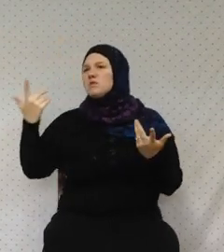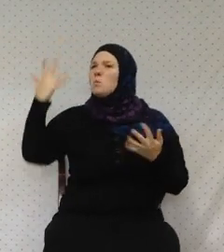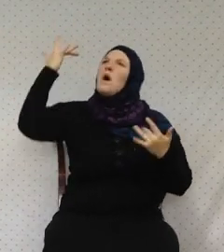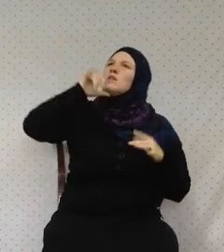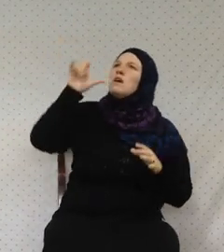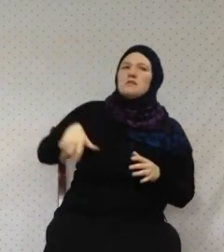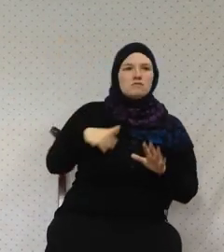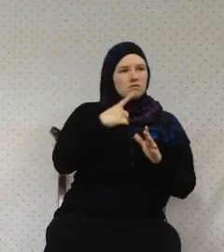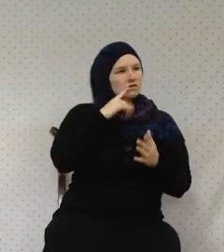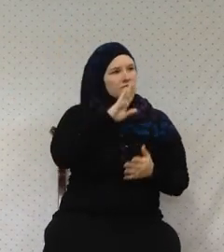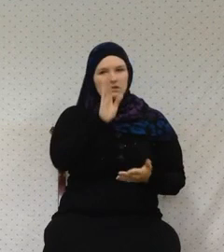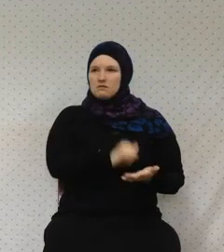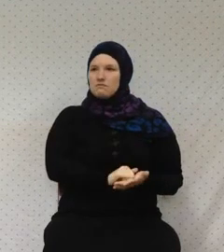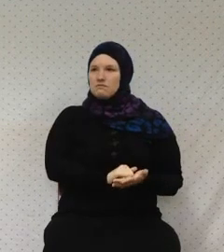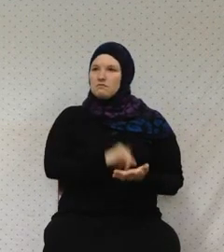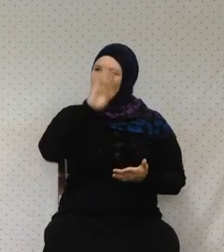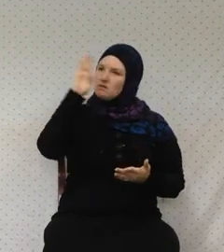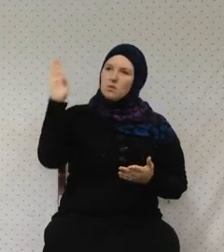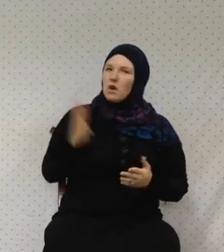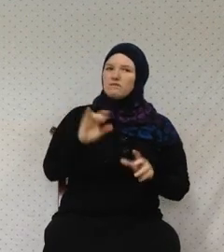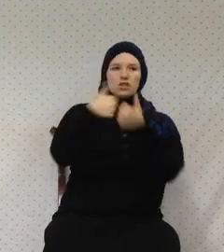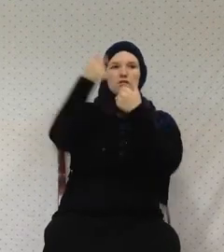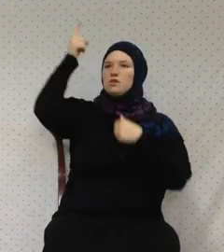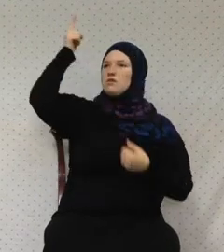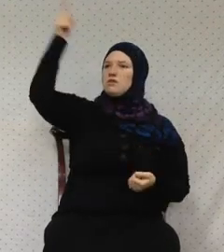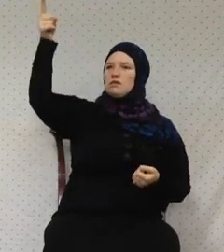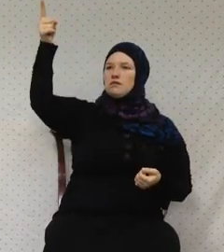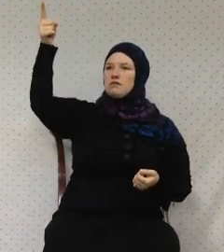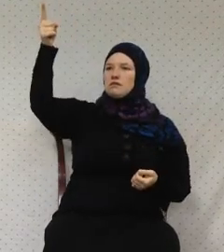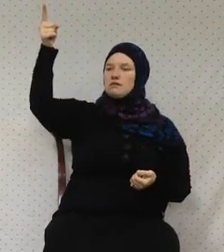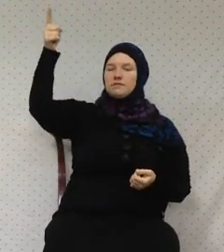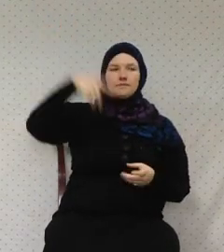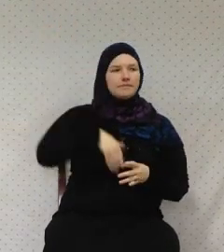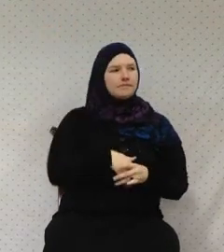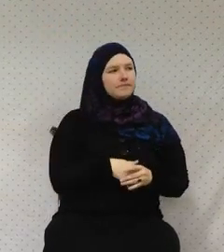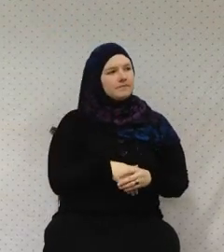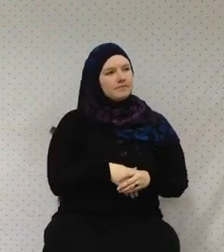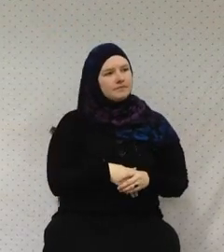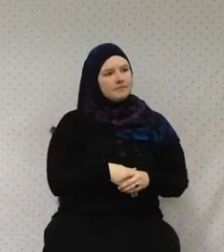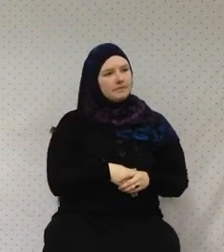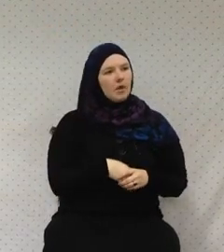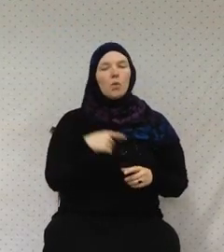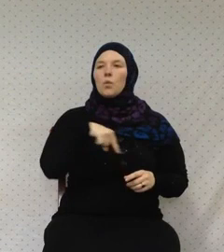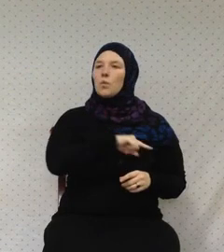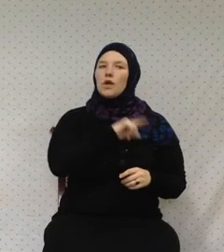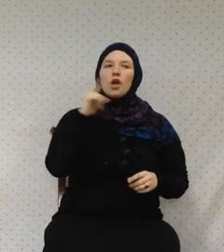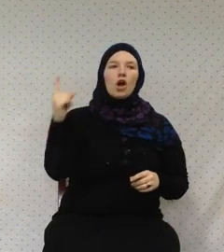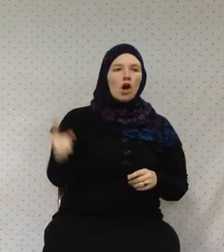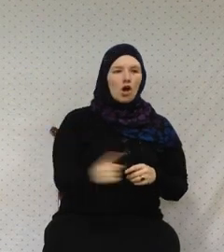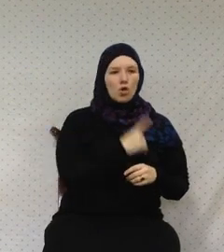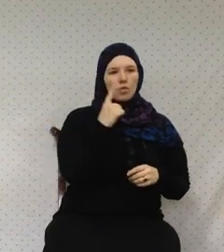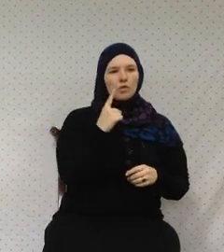not to question His presence with you. But the opposite should be true. We should always